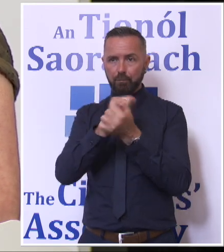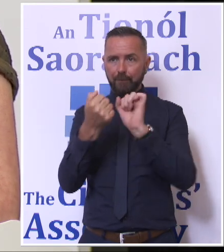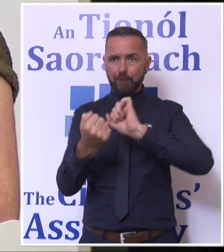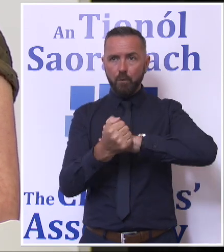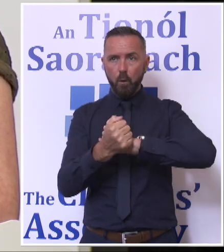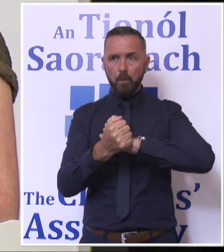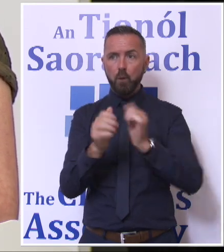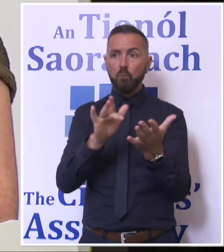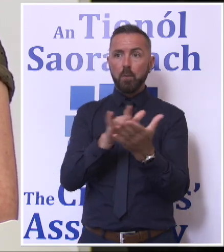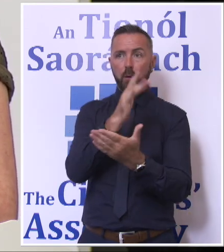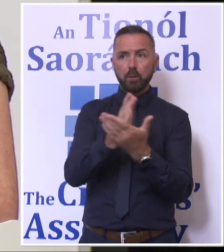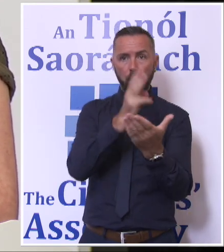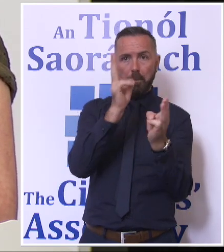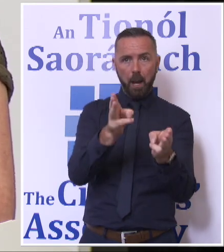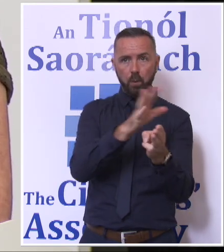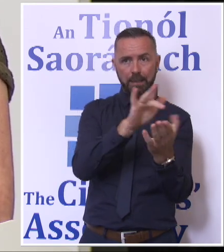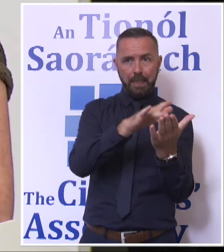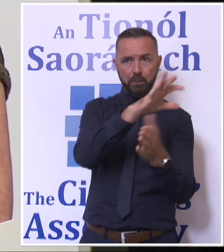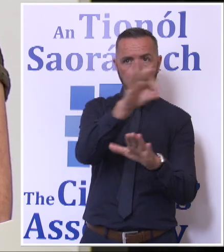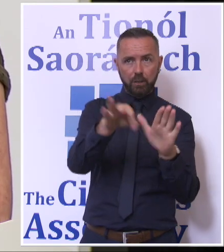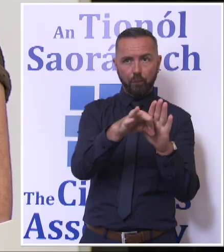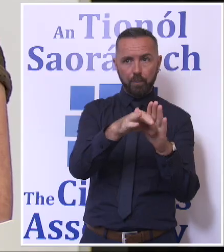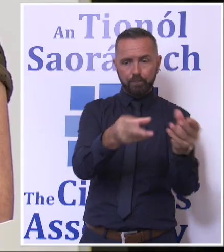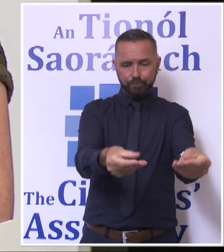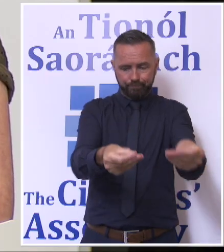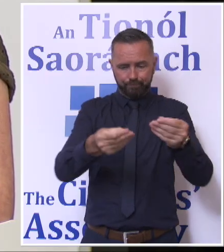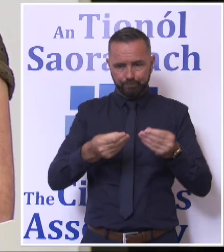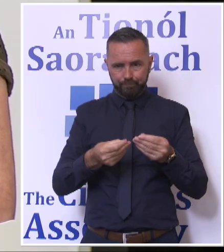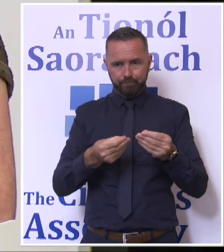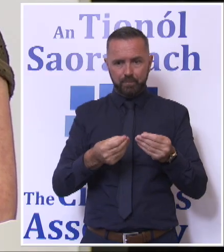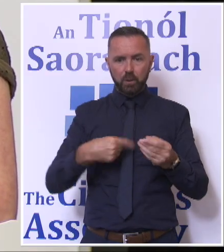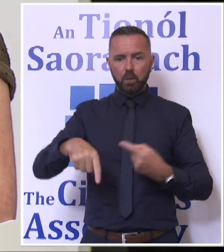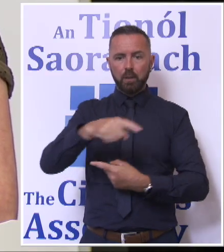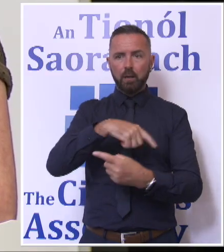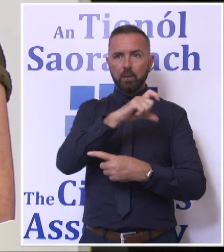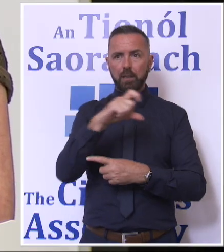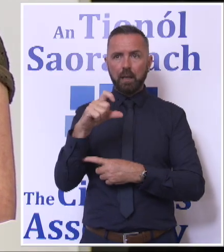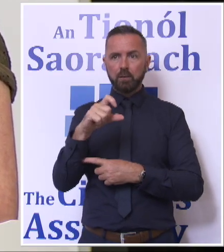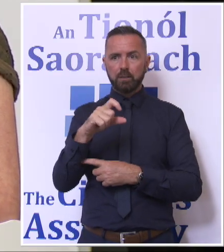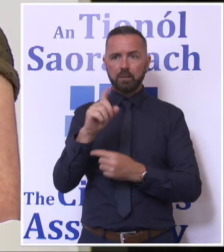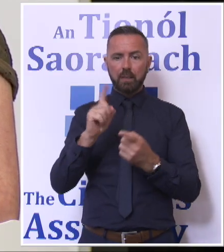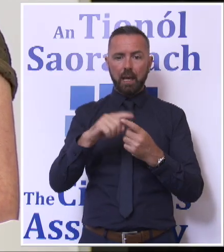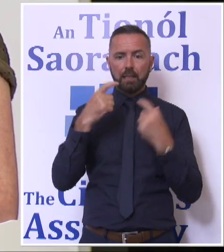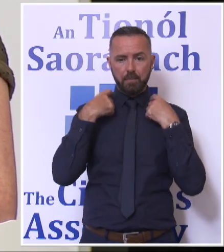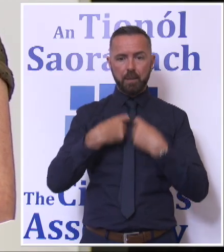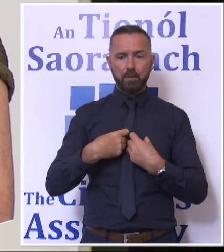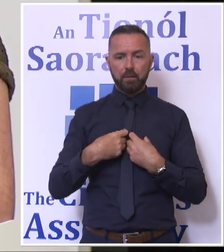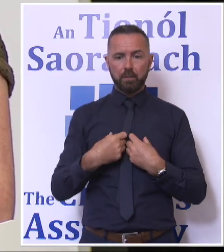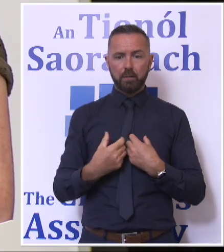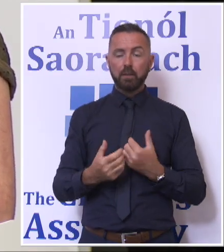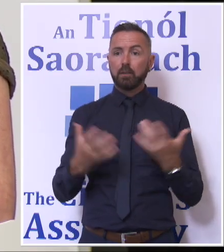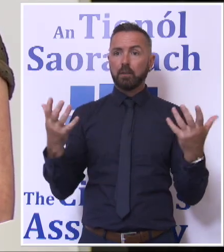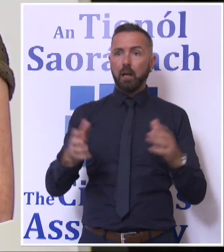some powers from central government to strengthen our local democracy. The creation of a directly elected mayor or